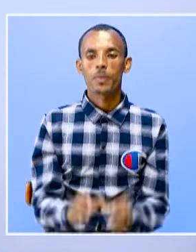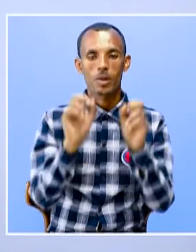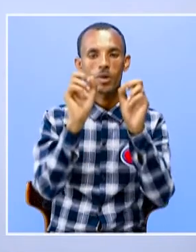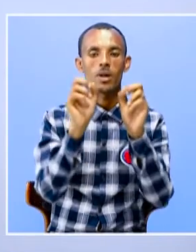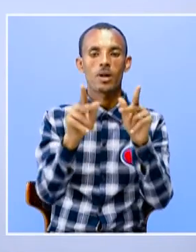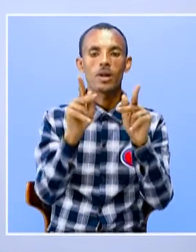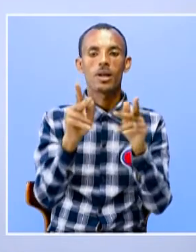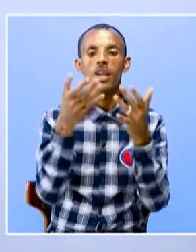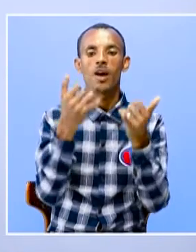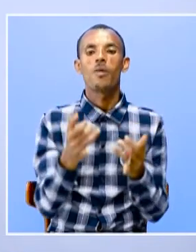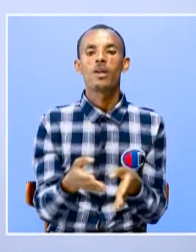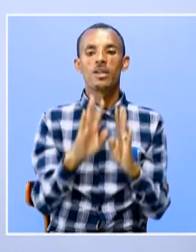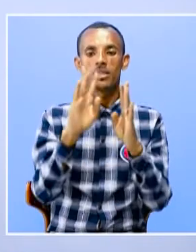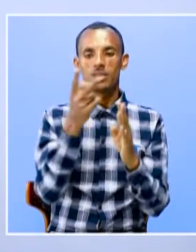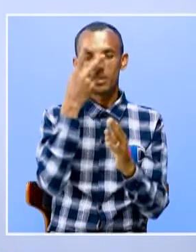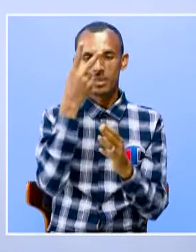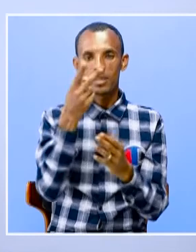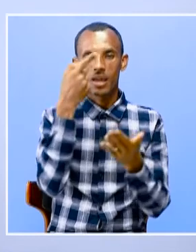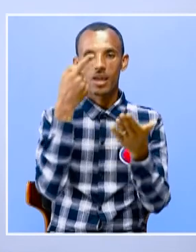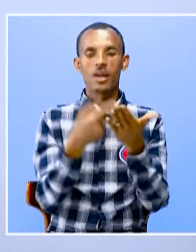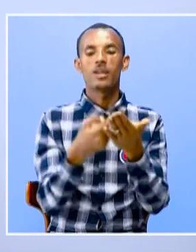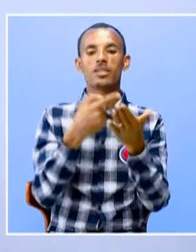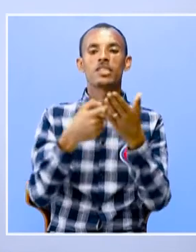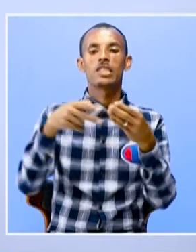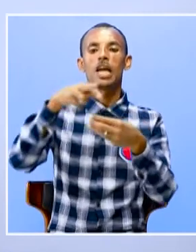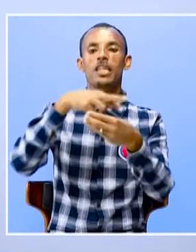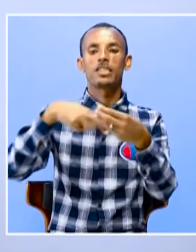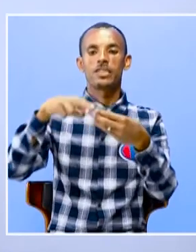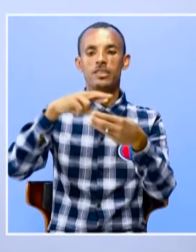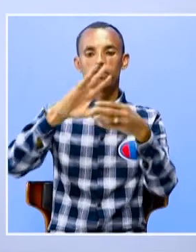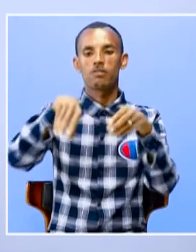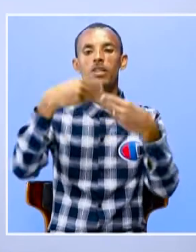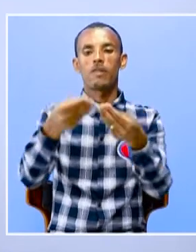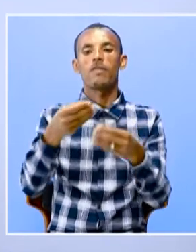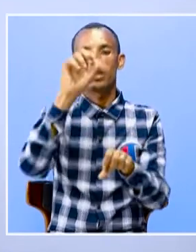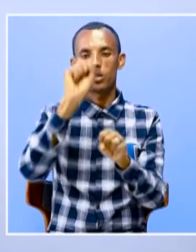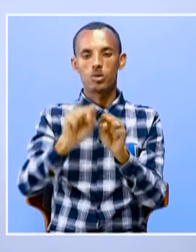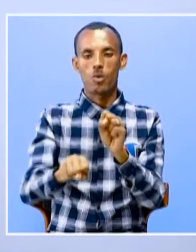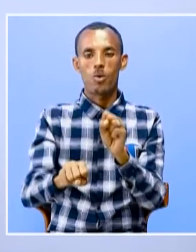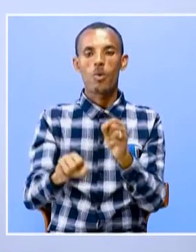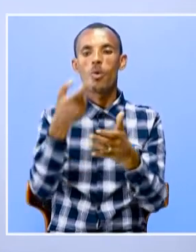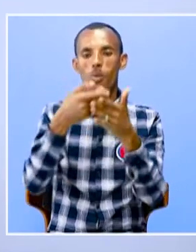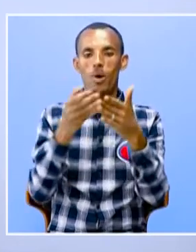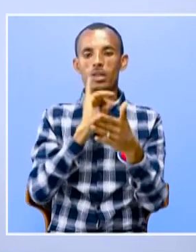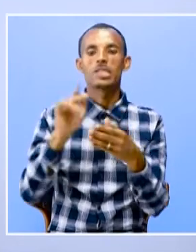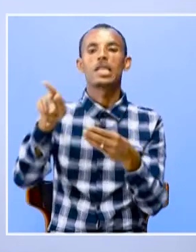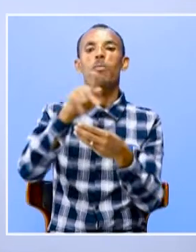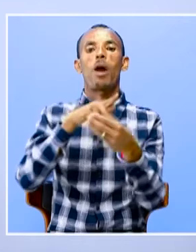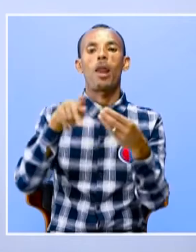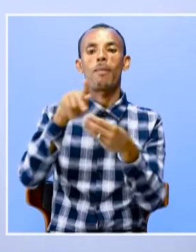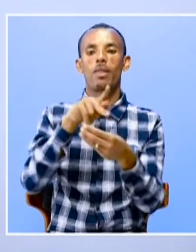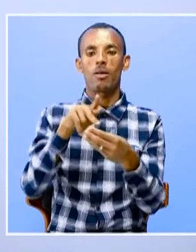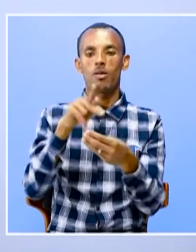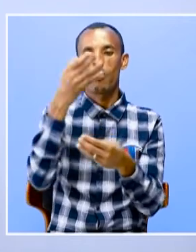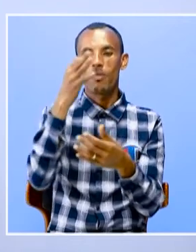Okay, now let's come to here. This region is given. So what is the perimeter of